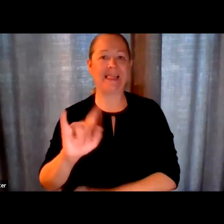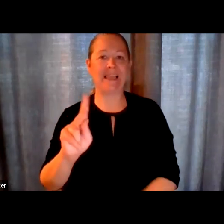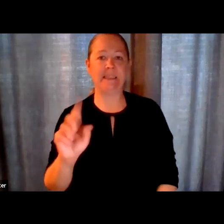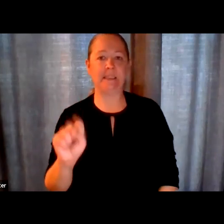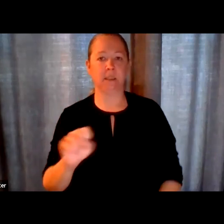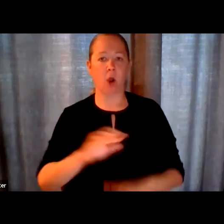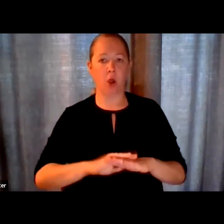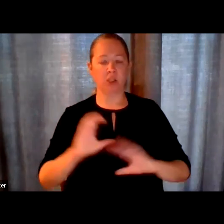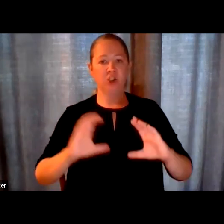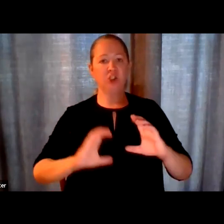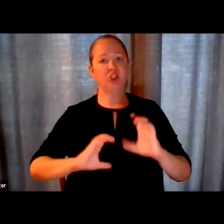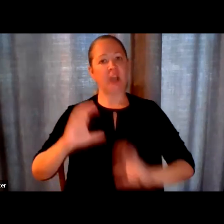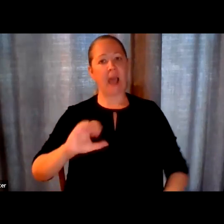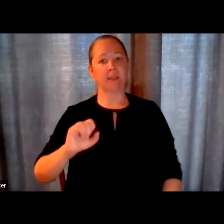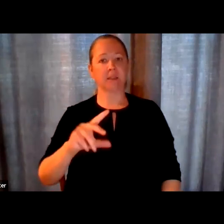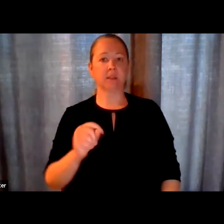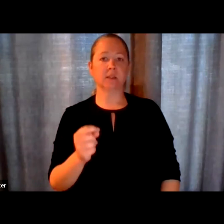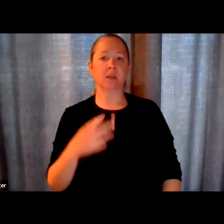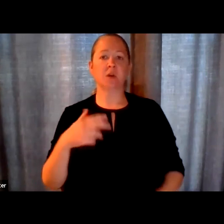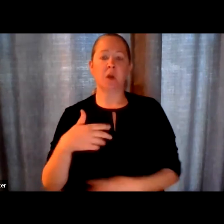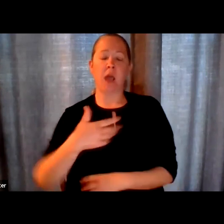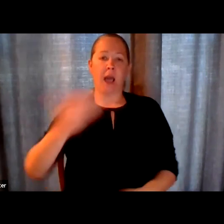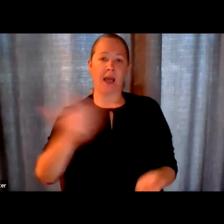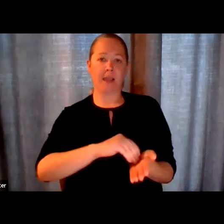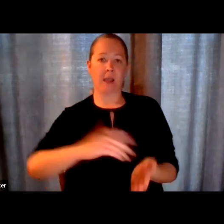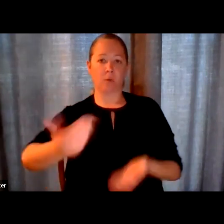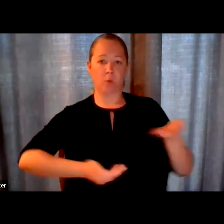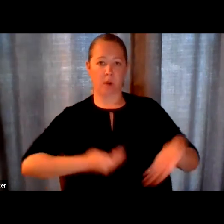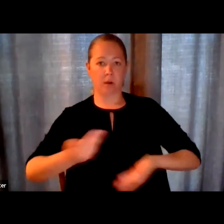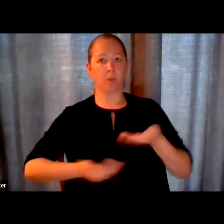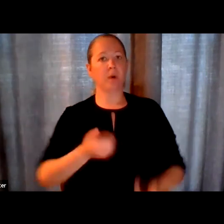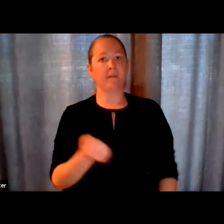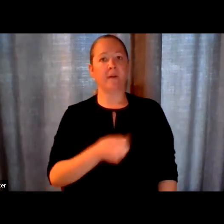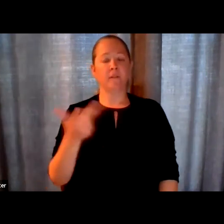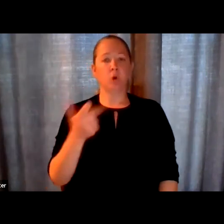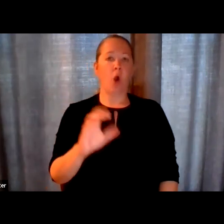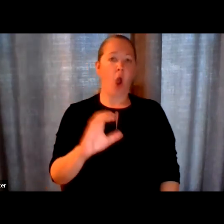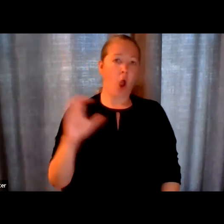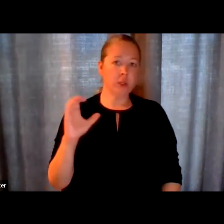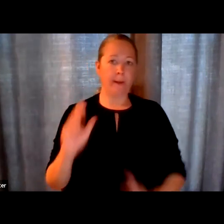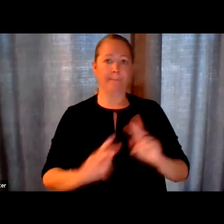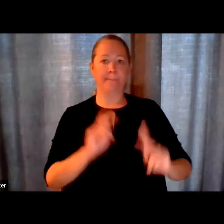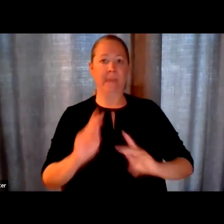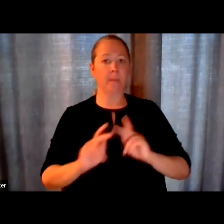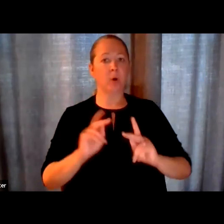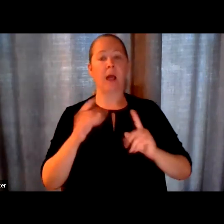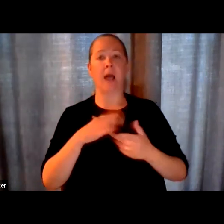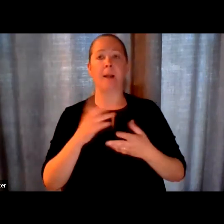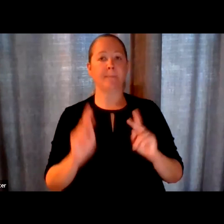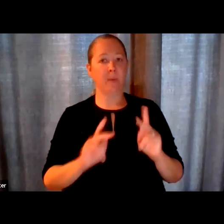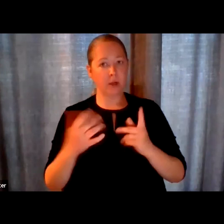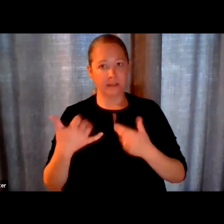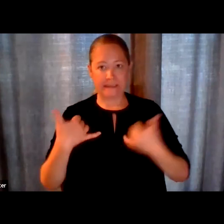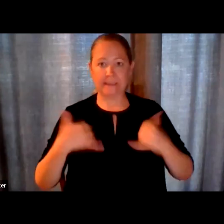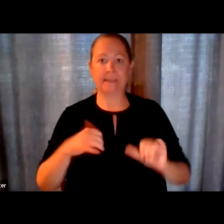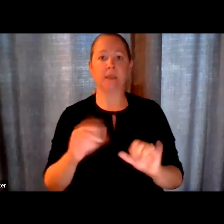give it just a couple minutes. We've got quite a few hundred people that have signed up for this, and the room is still filling up. So thank